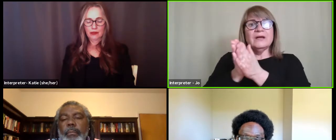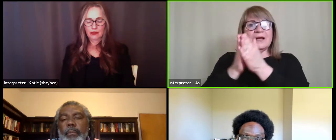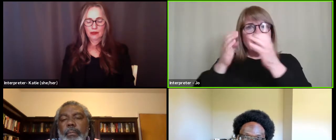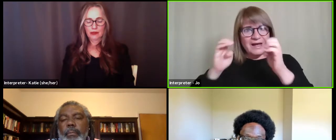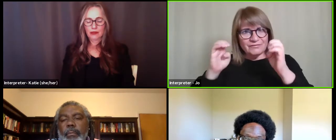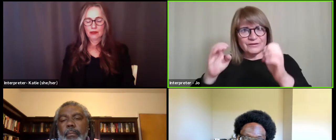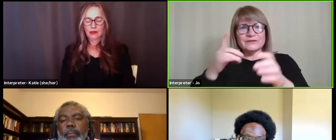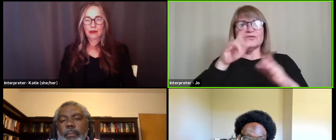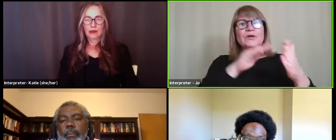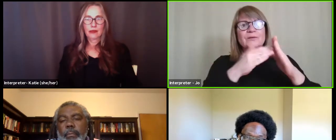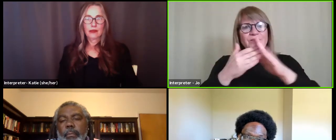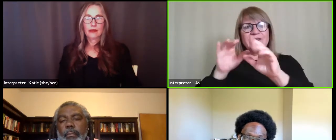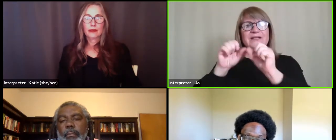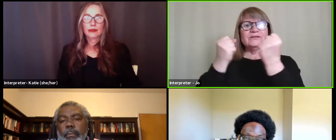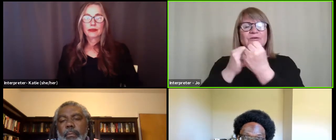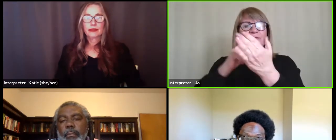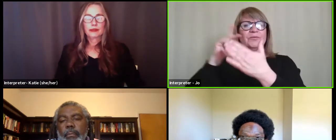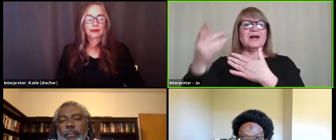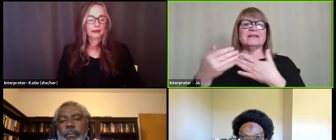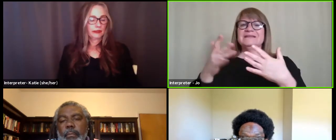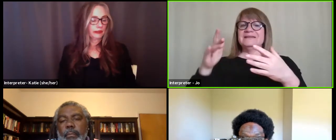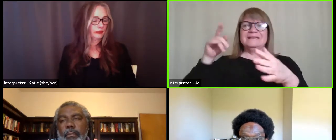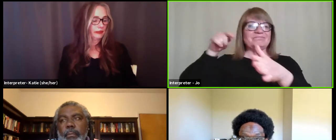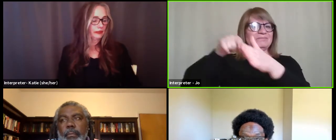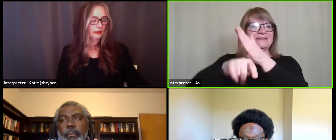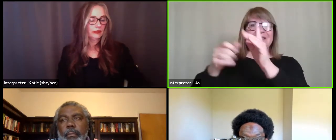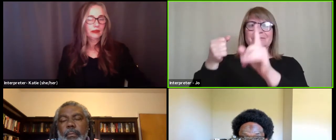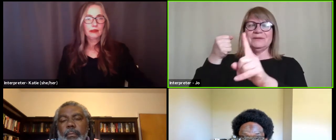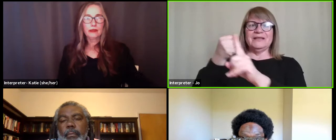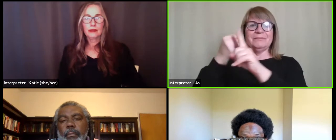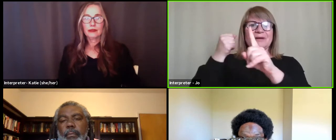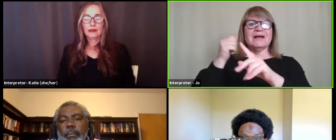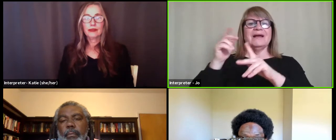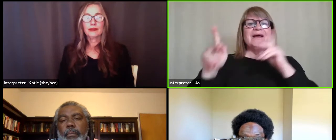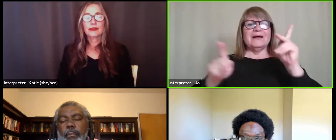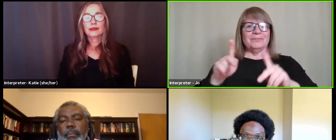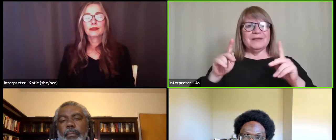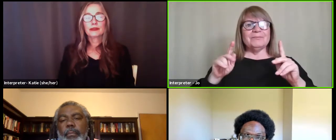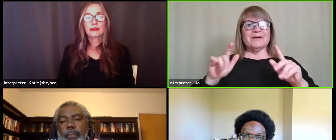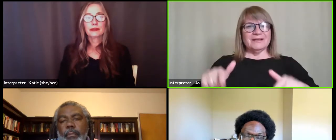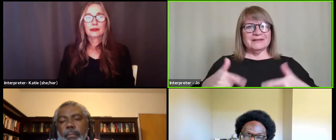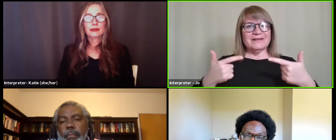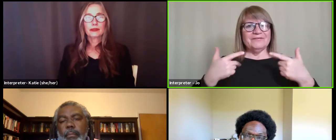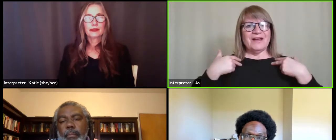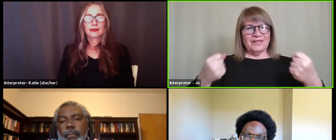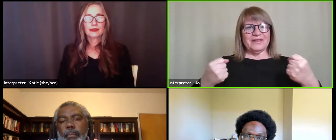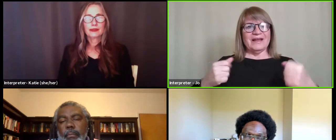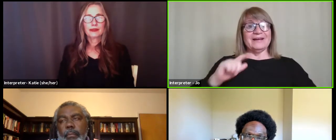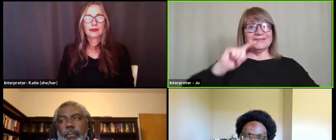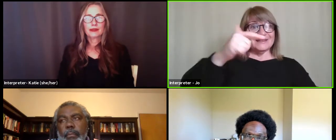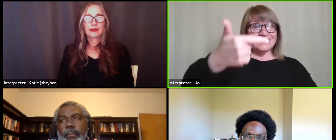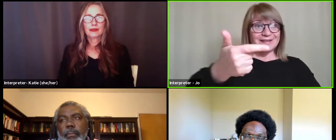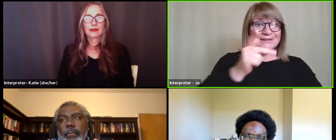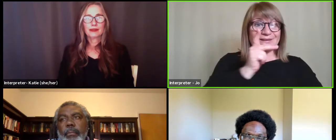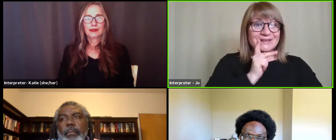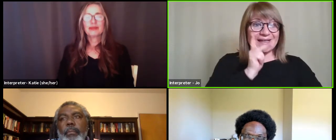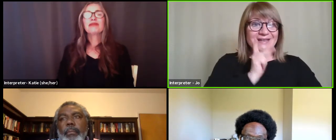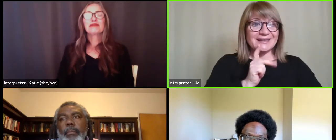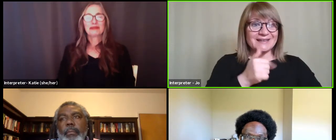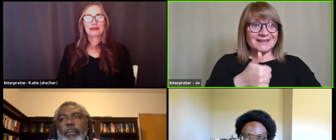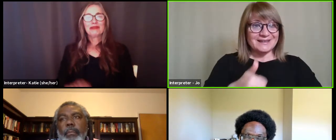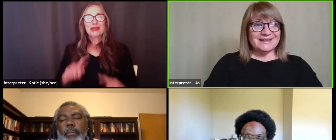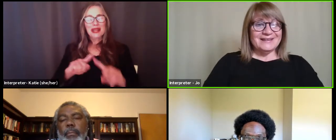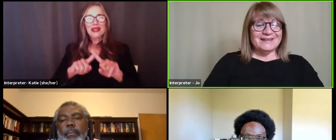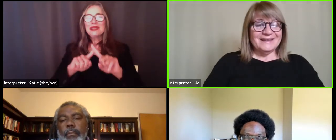projects can have tremendous impacts on how folks can live healthy lives right um but uh